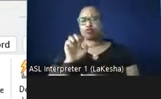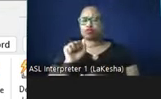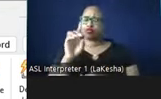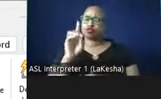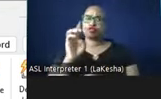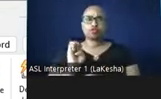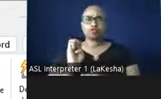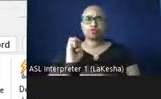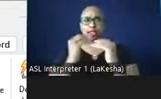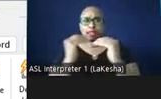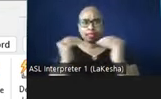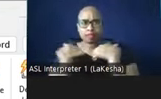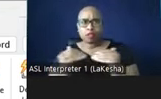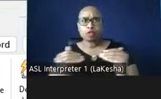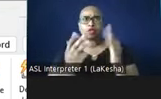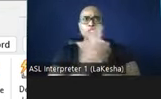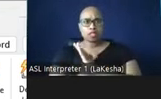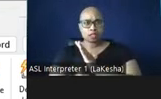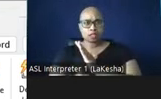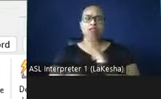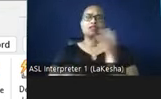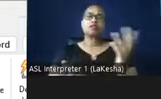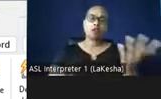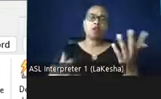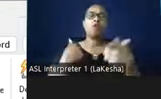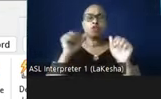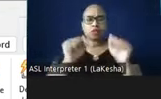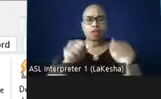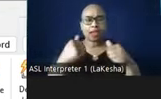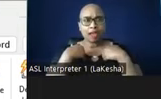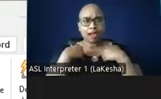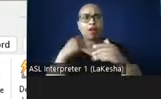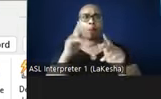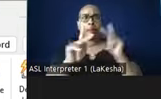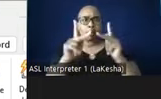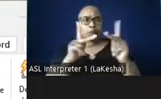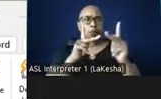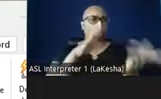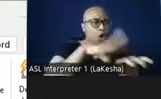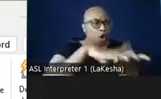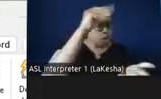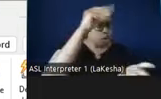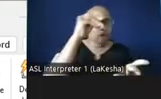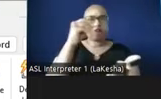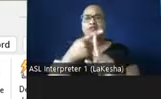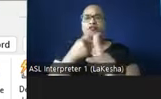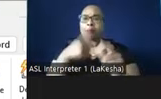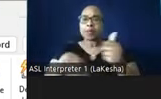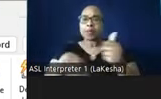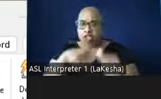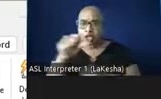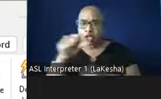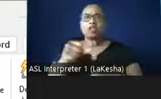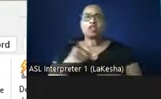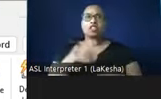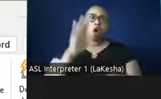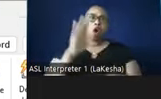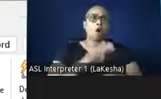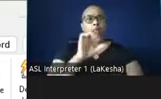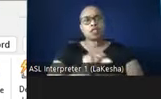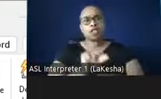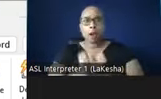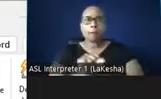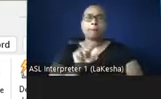have people learning from one another as they're doing the work. So you get kind of on the job training. Compliance had to be a